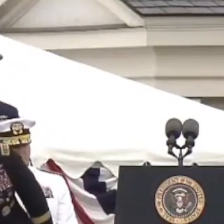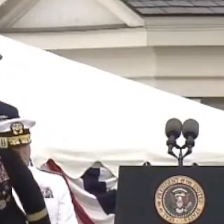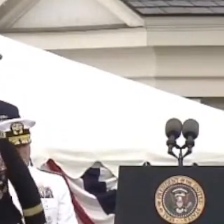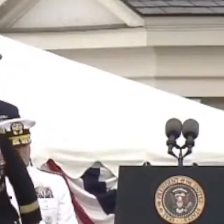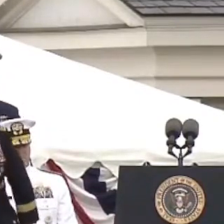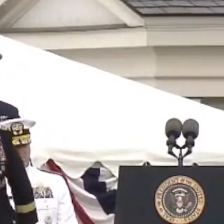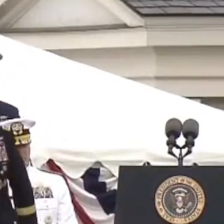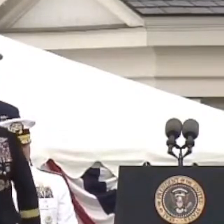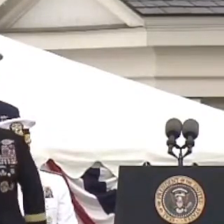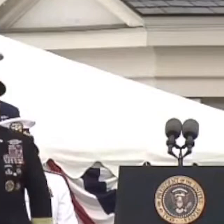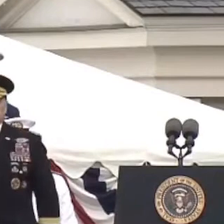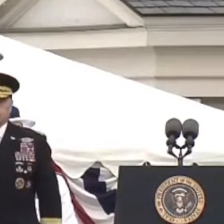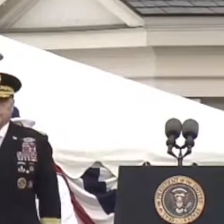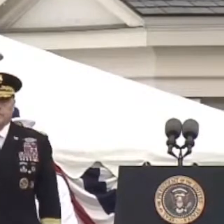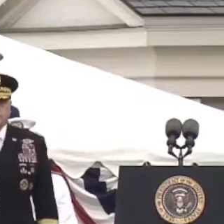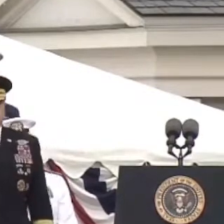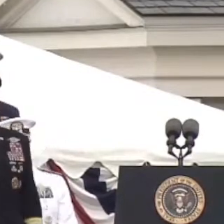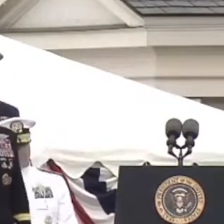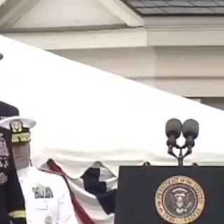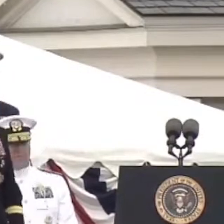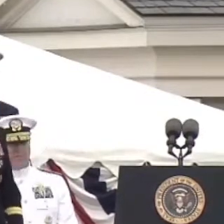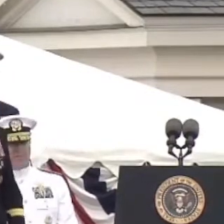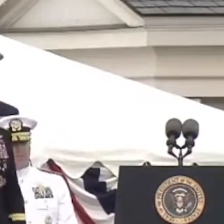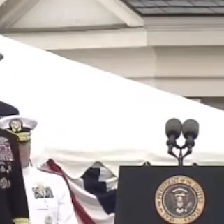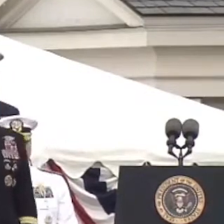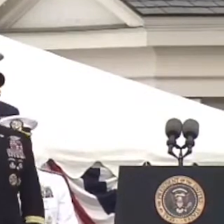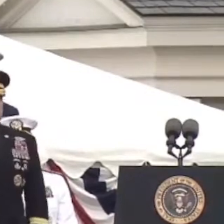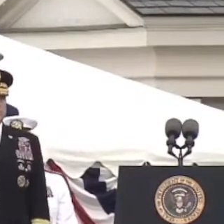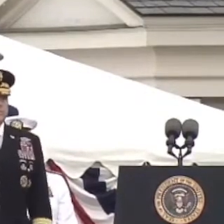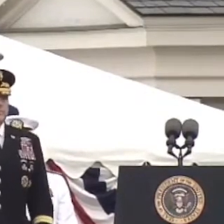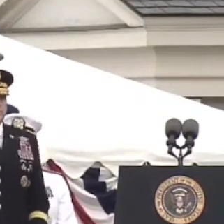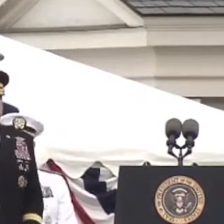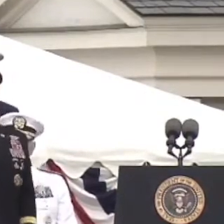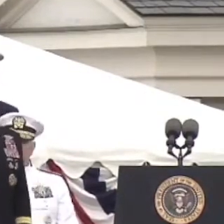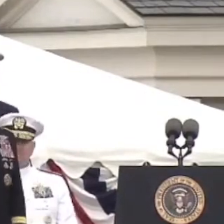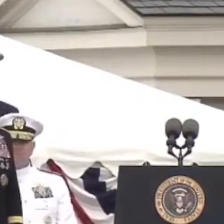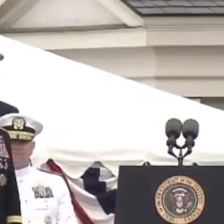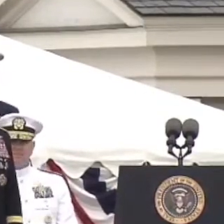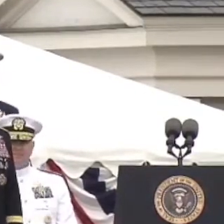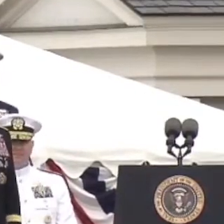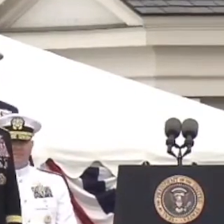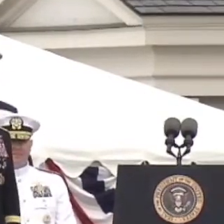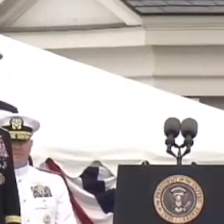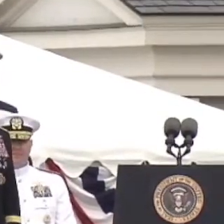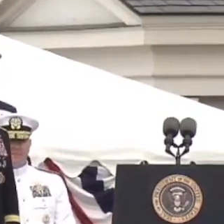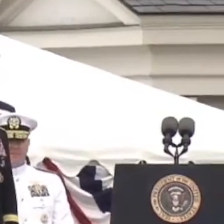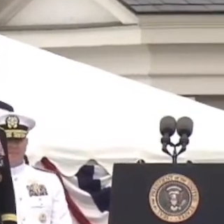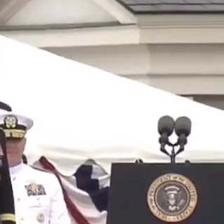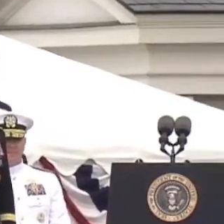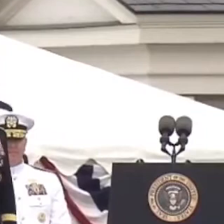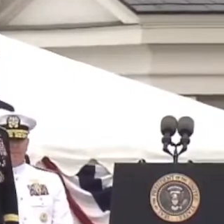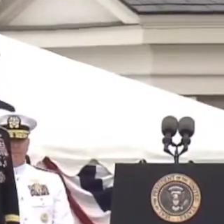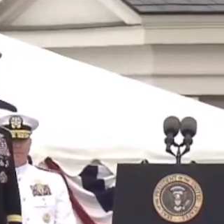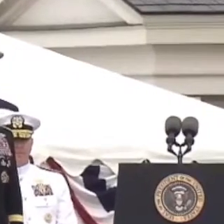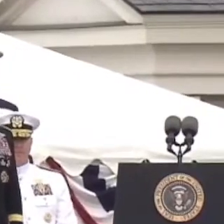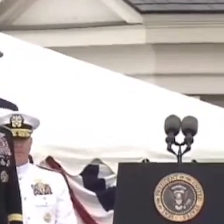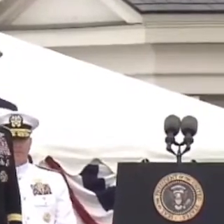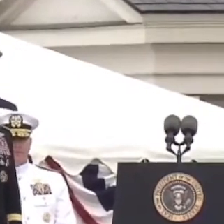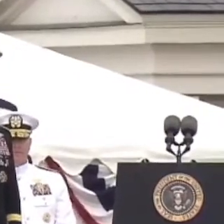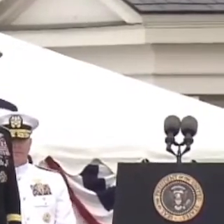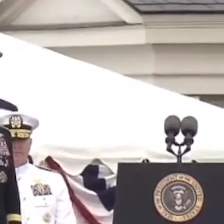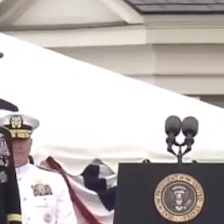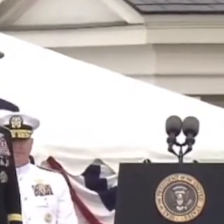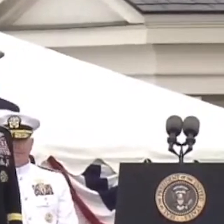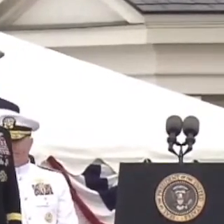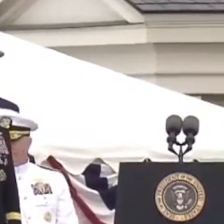Yes, before some of us were born in this world, this Army captain